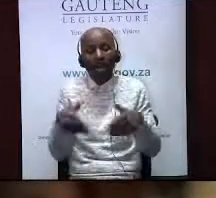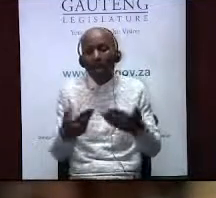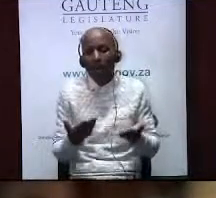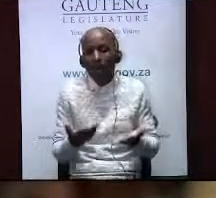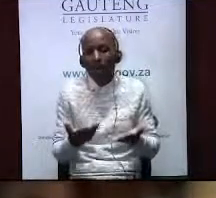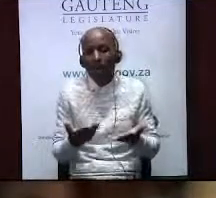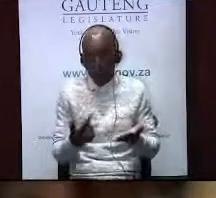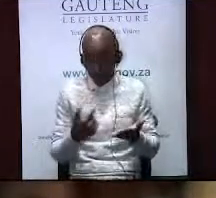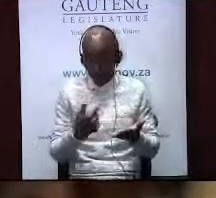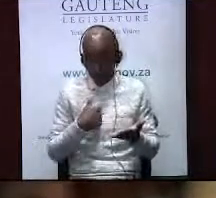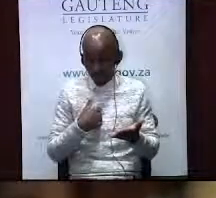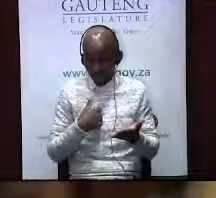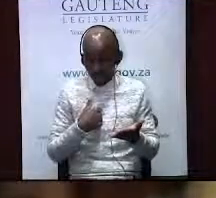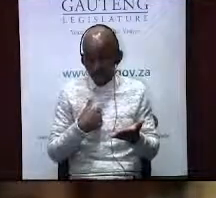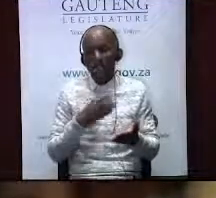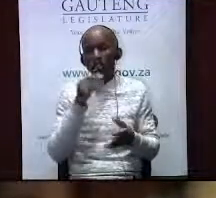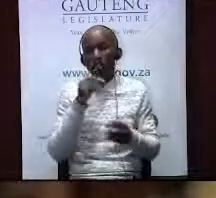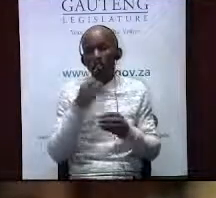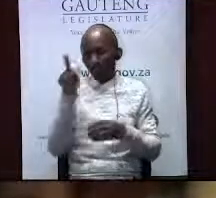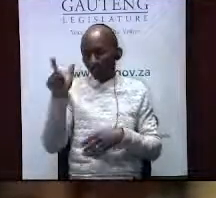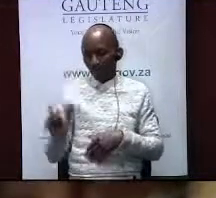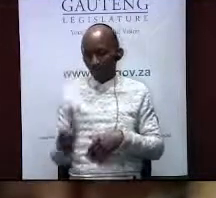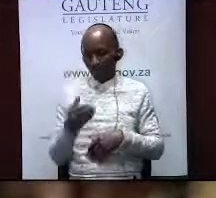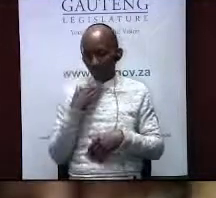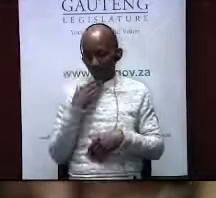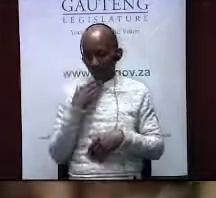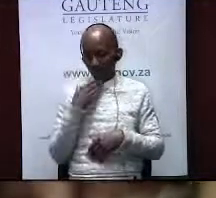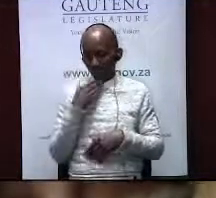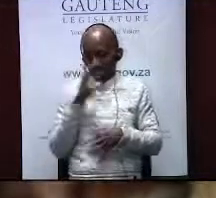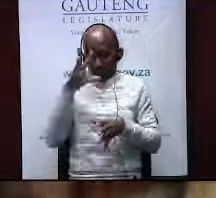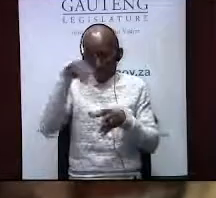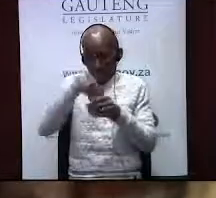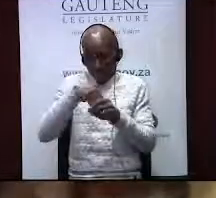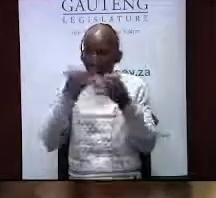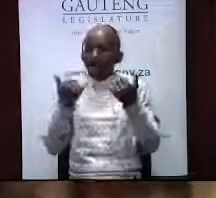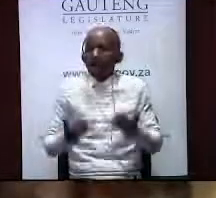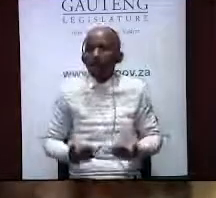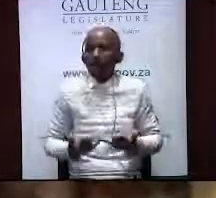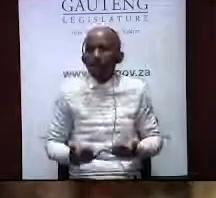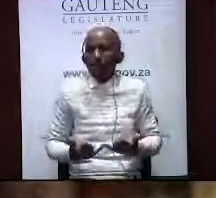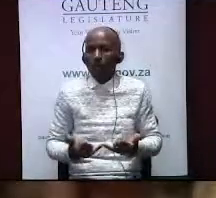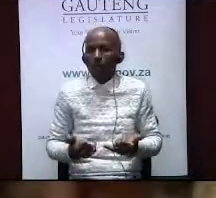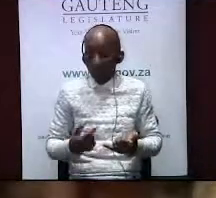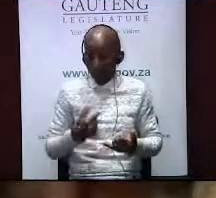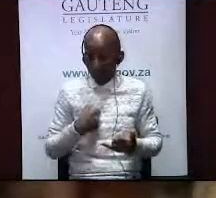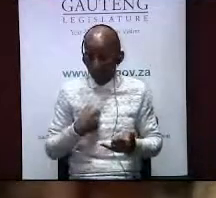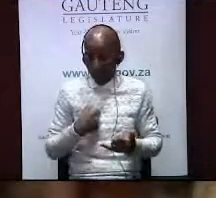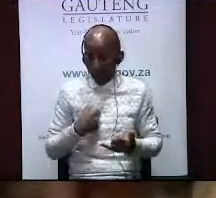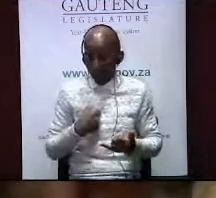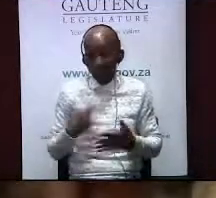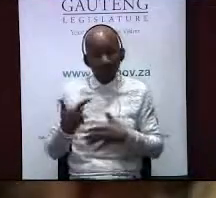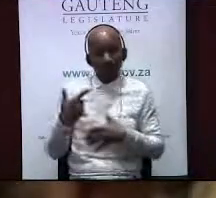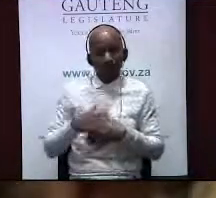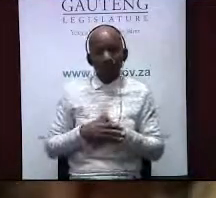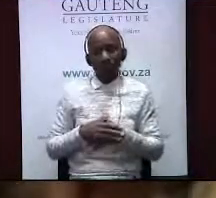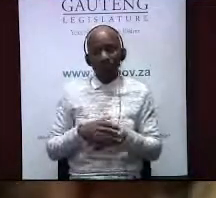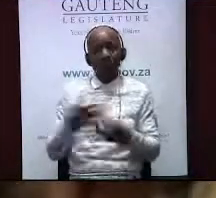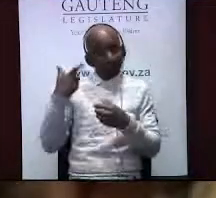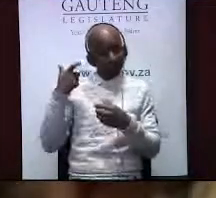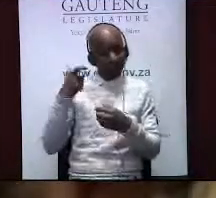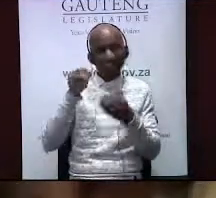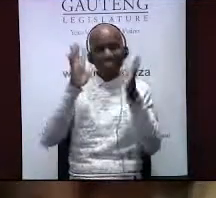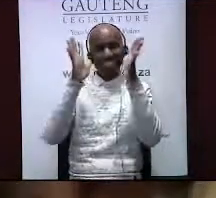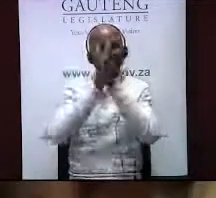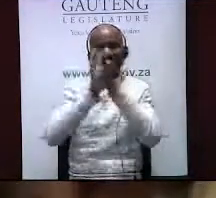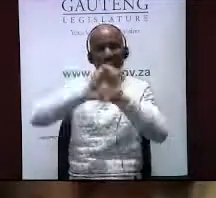ke bua as motho o santseneng a le mo situationeng ke tshwere hostage for 10